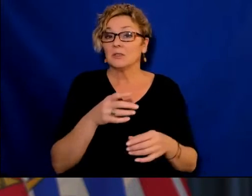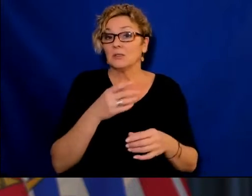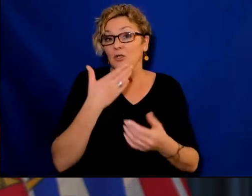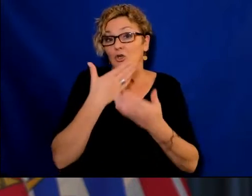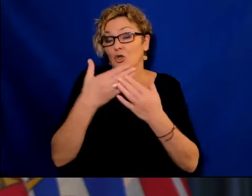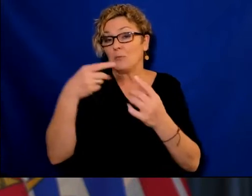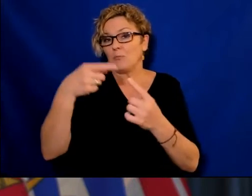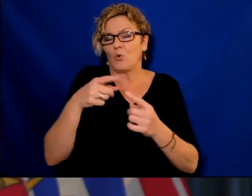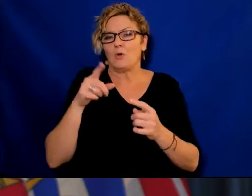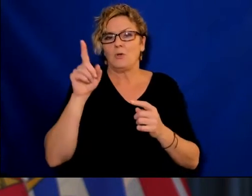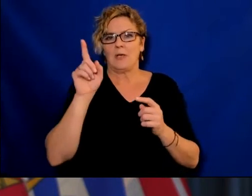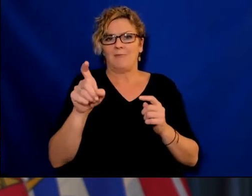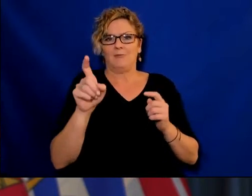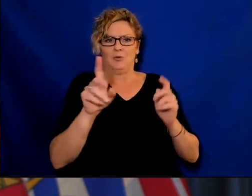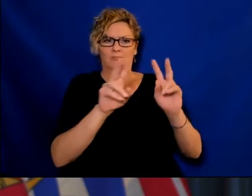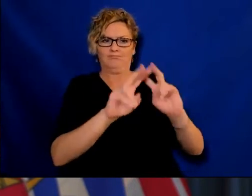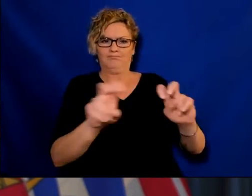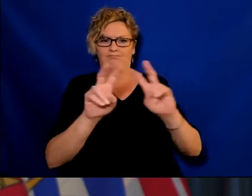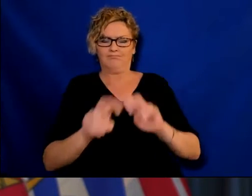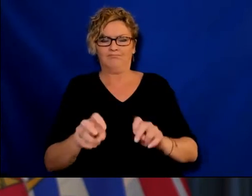in the best way to protect people.